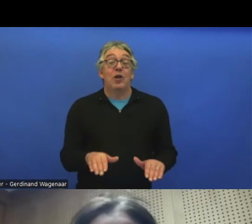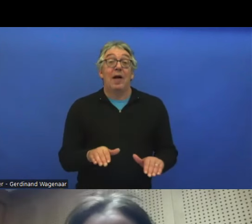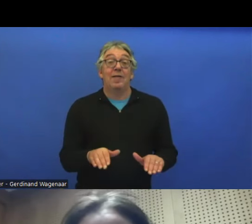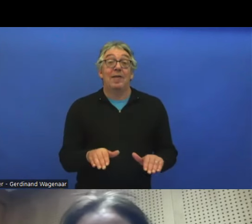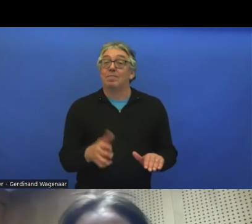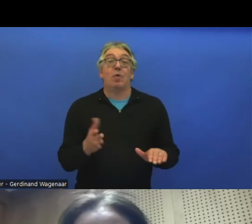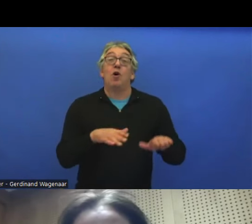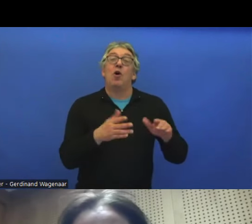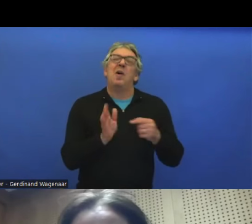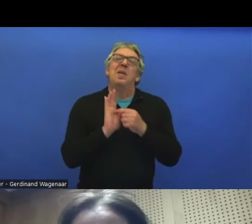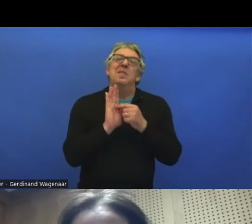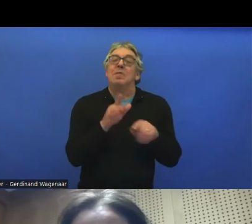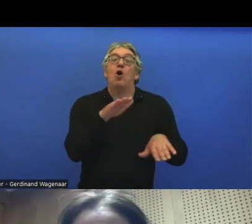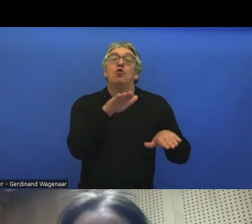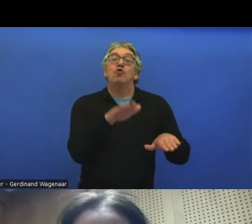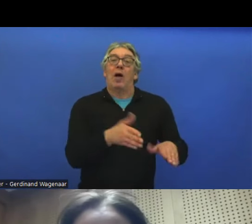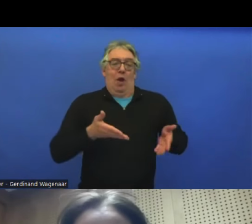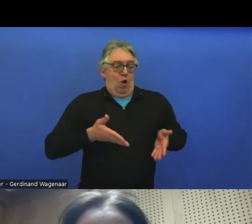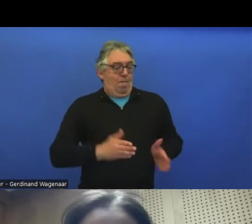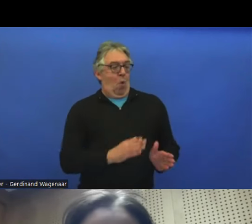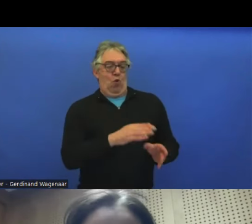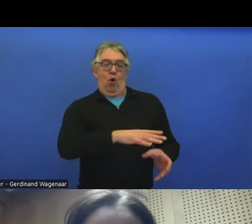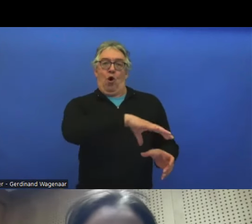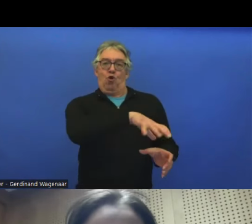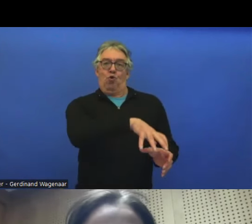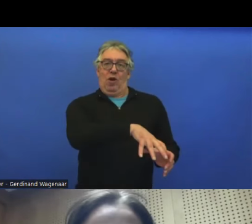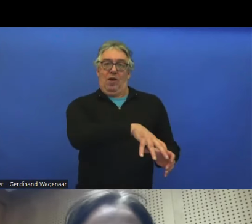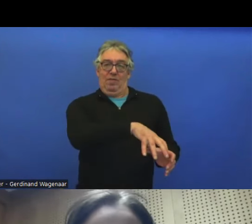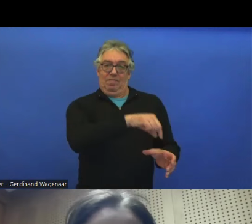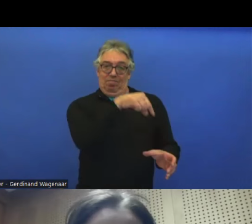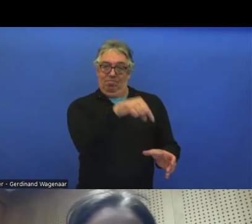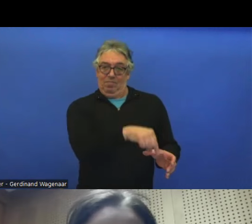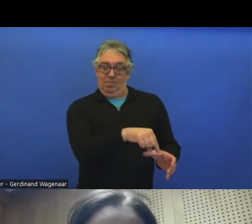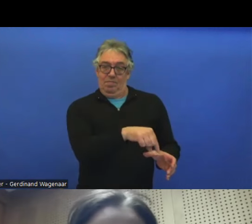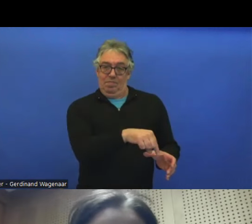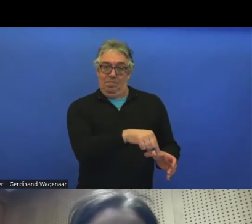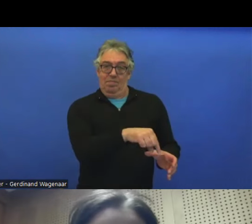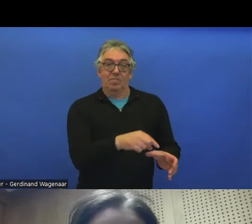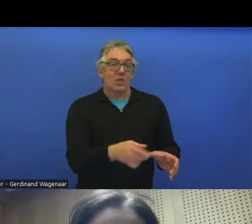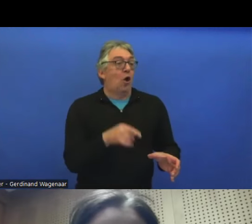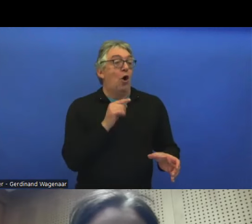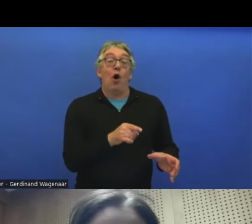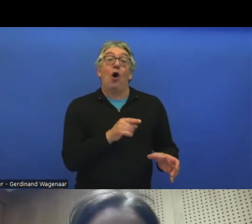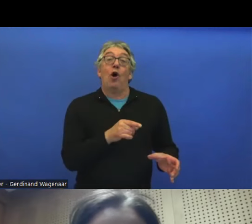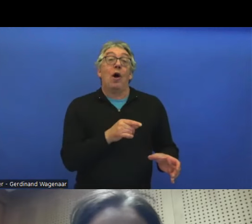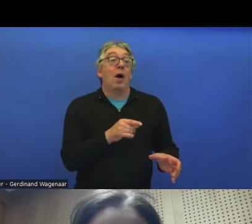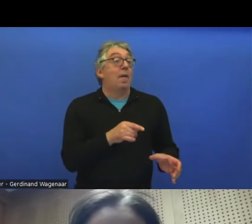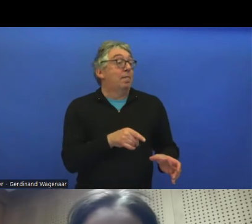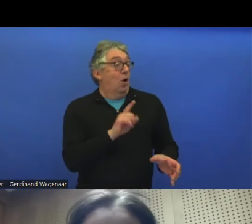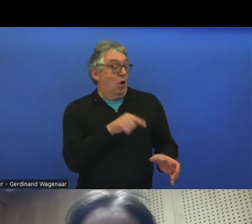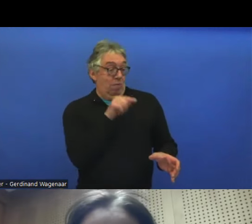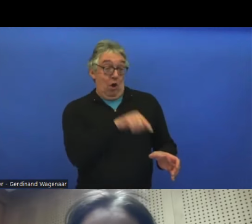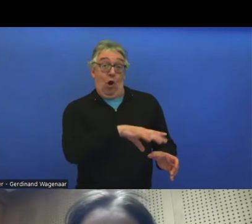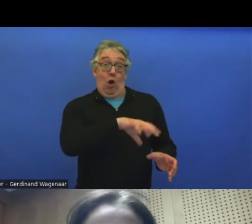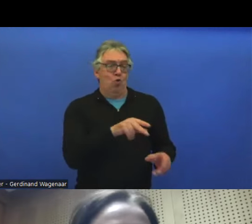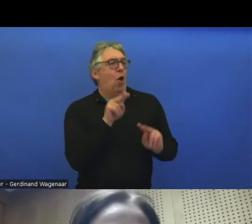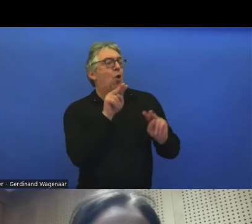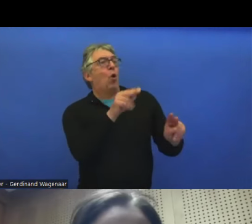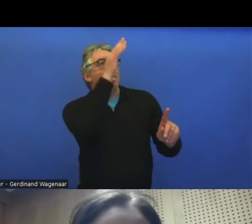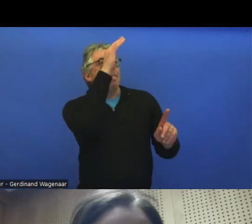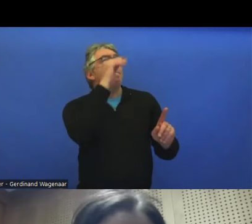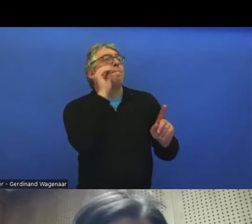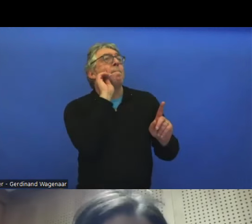1, where nationality is acquired based on the nationality of the parents, but